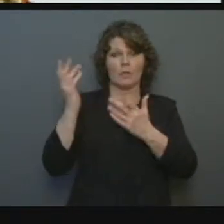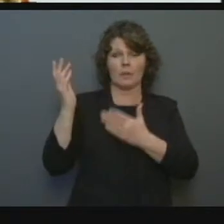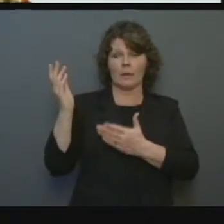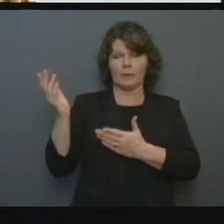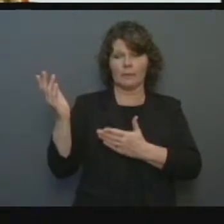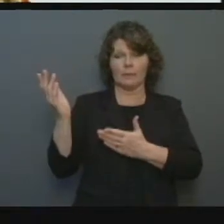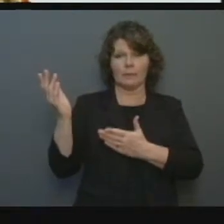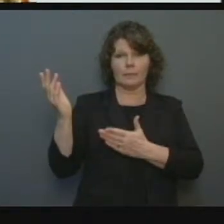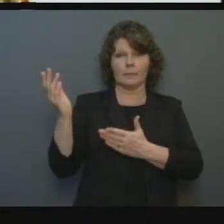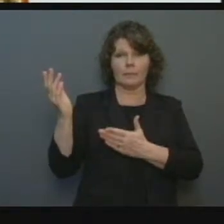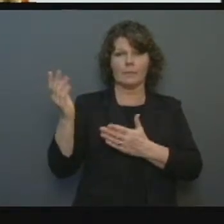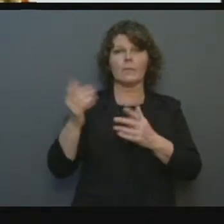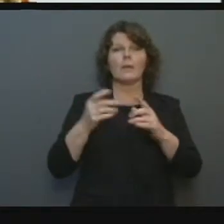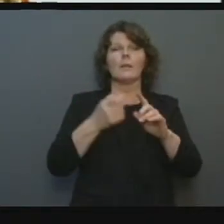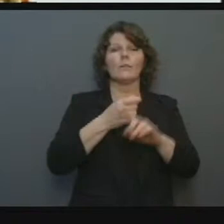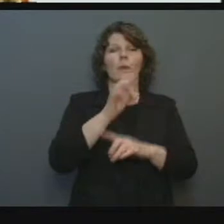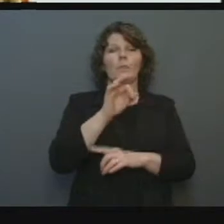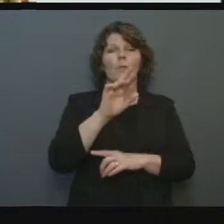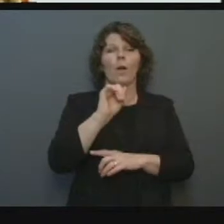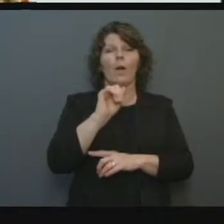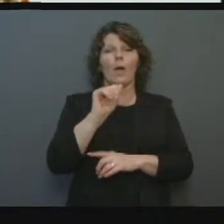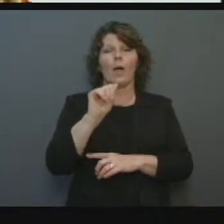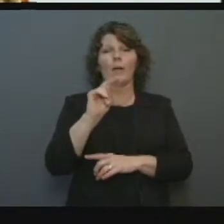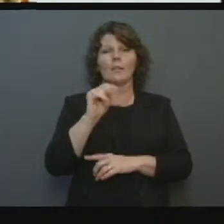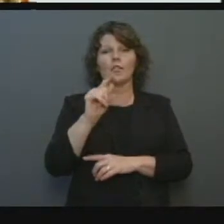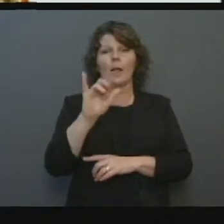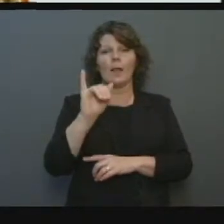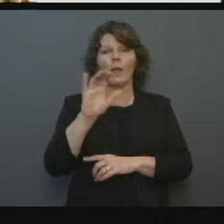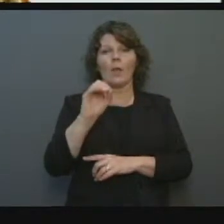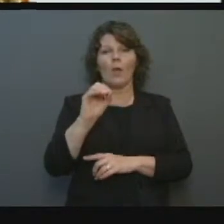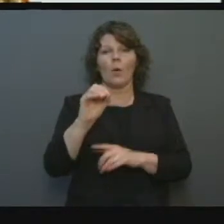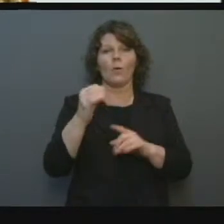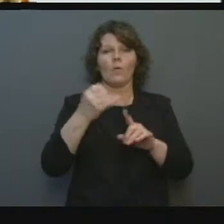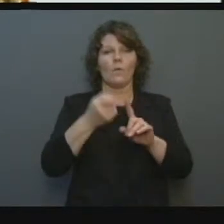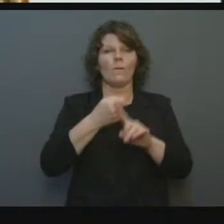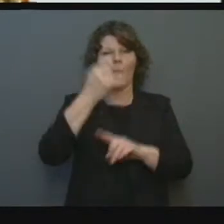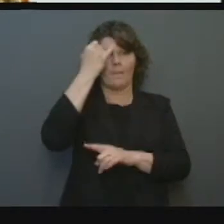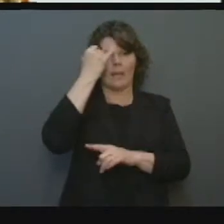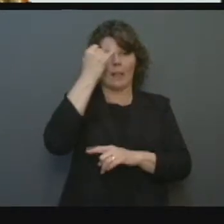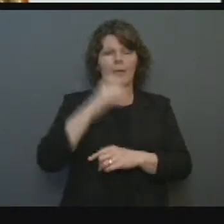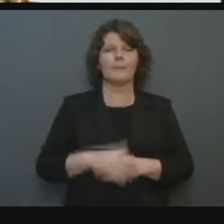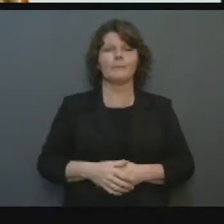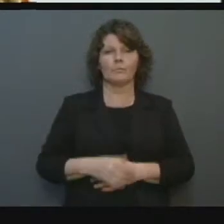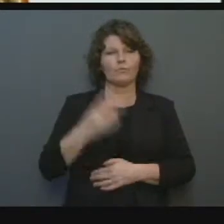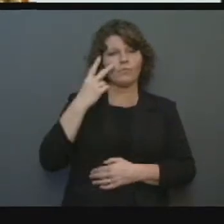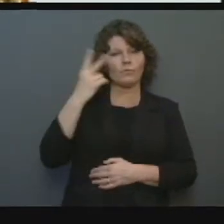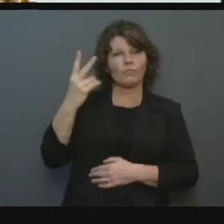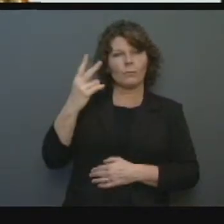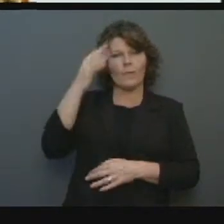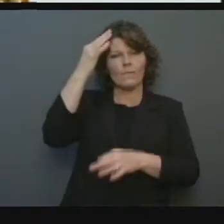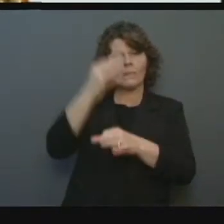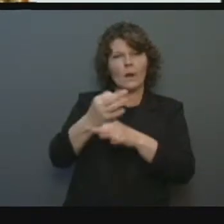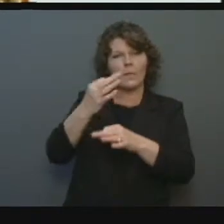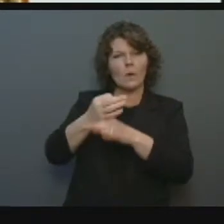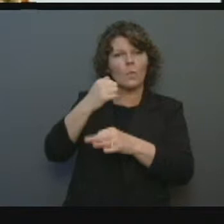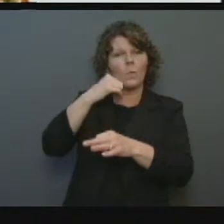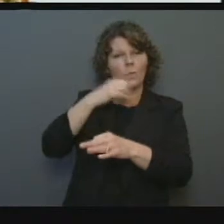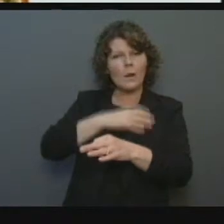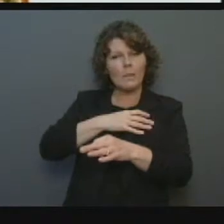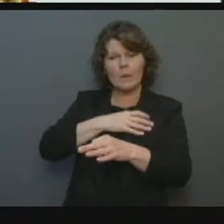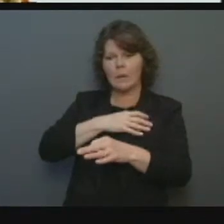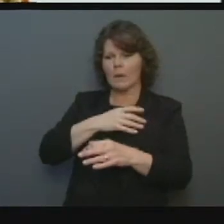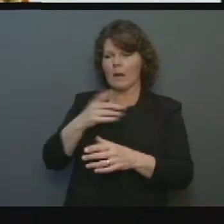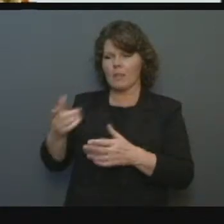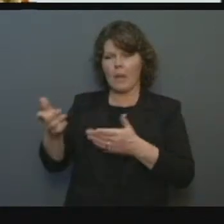Fra Angelico, and it resides now in the San Marco Museum in Florence, Italy. Now you can see the faithful women that we heard about in our